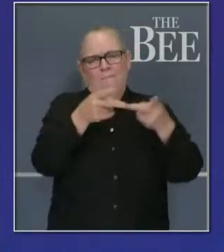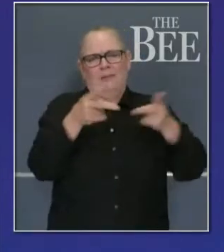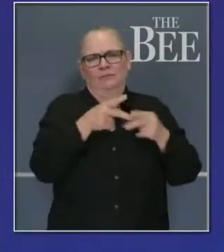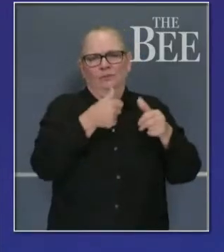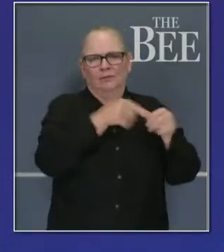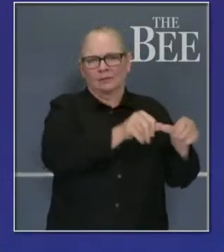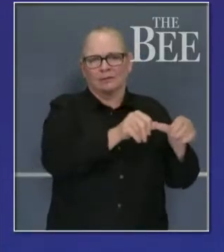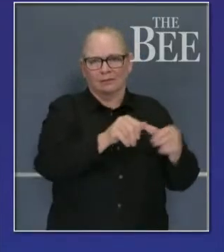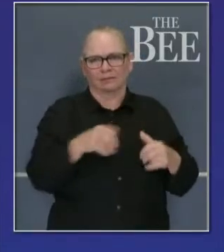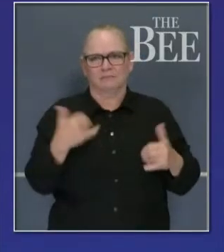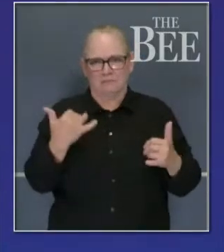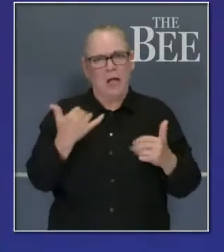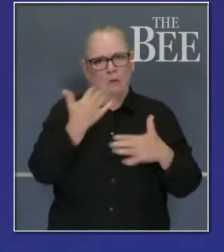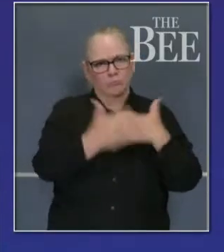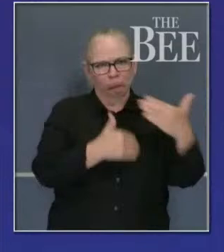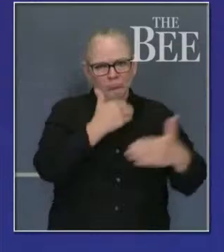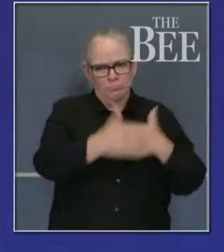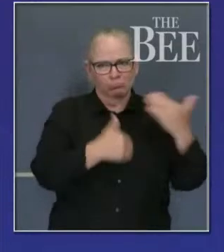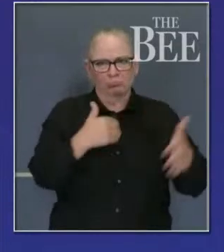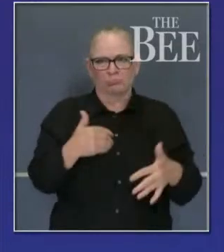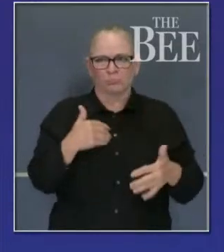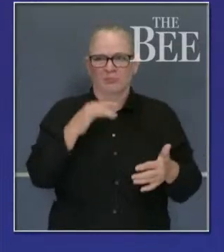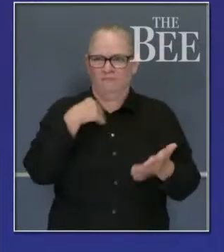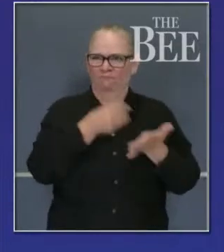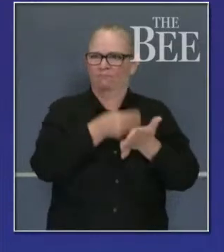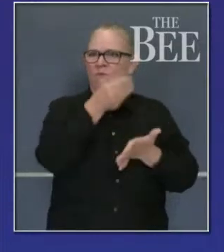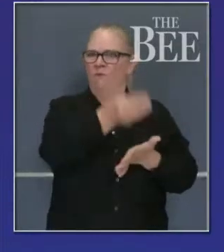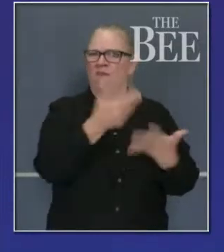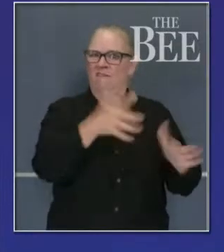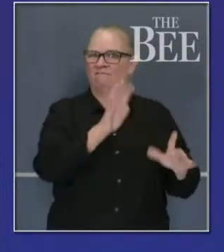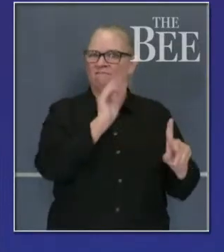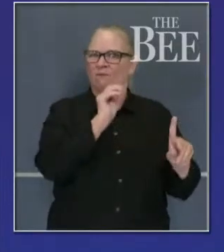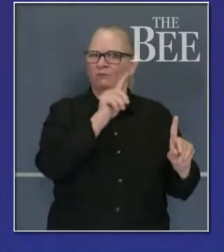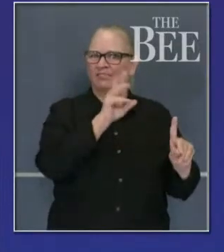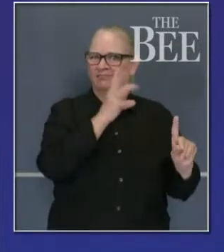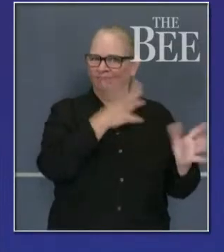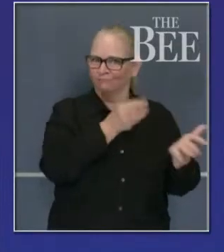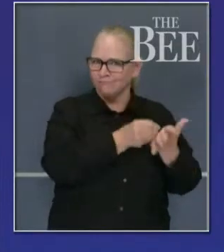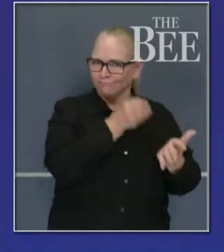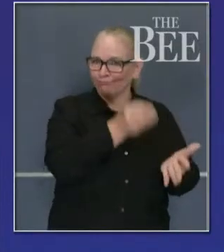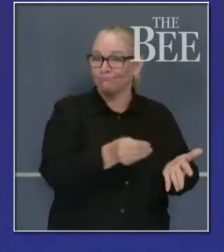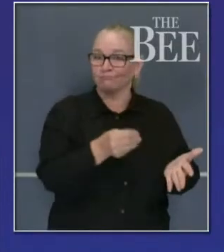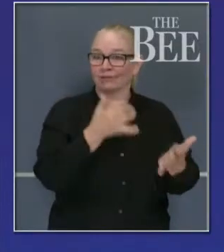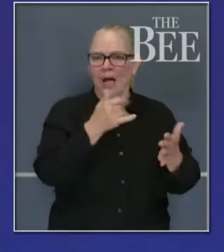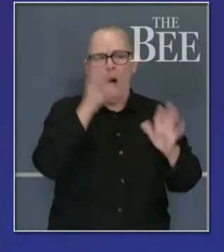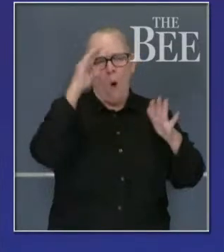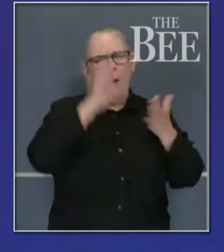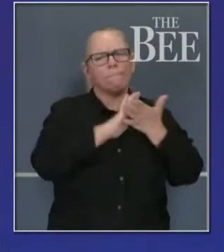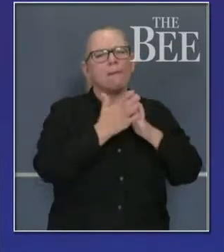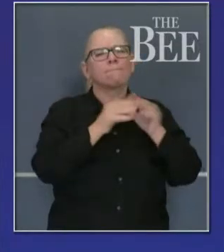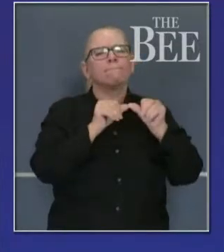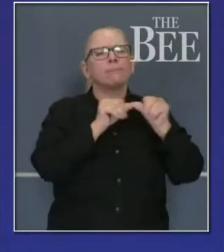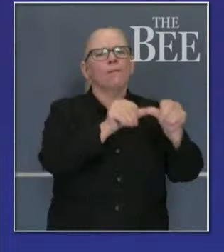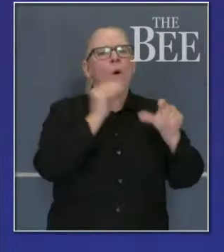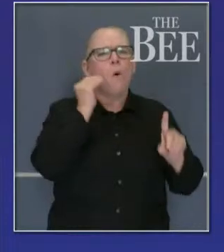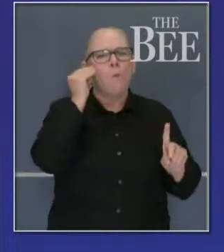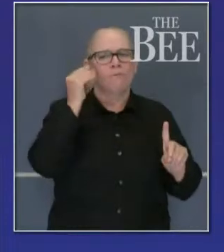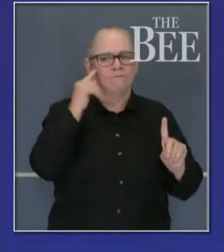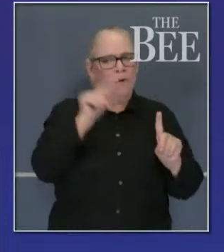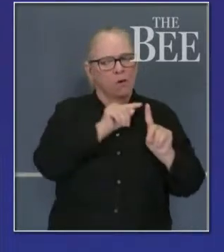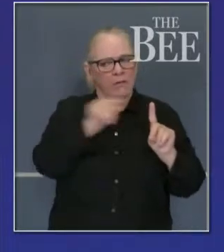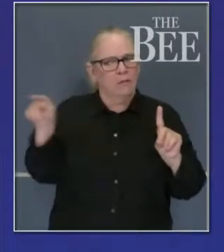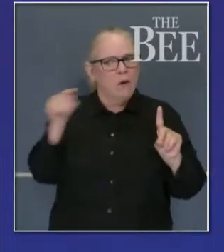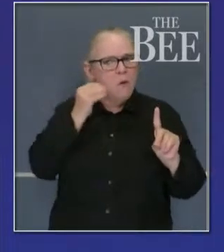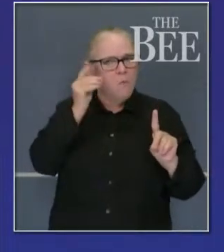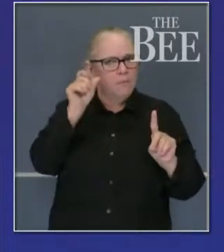the ability to purchase that hotel outright so that we could provide a permanent cohort of supports for homeless in that